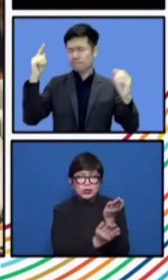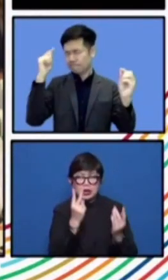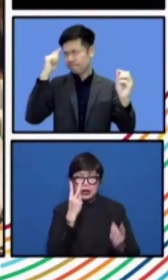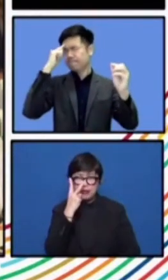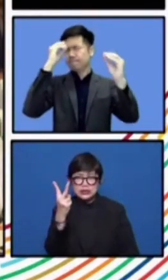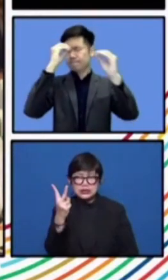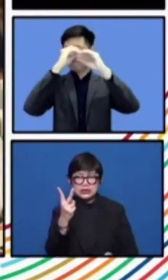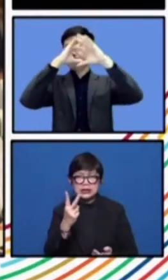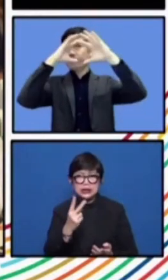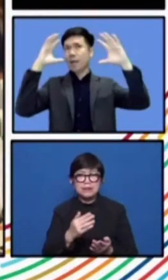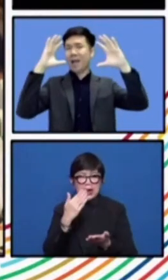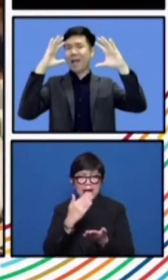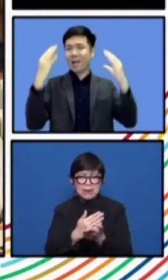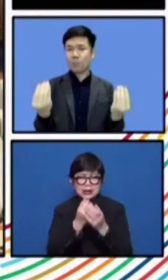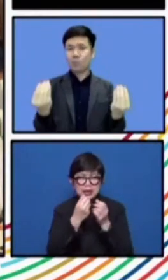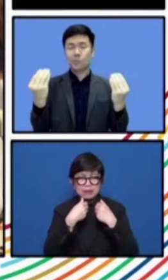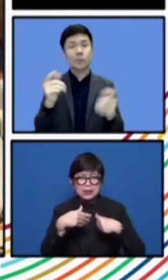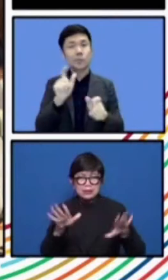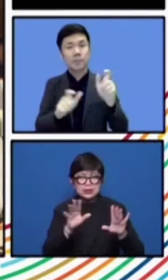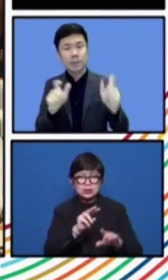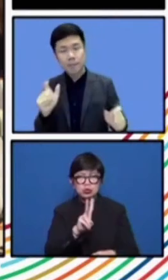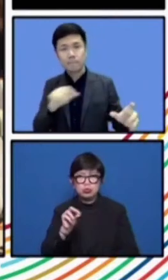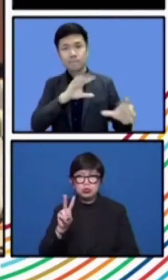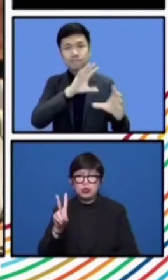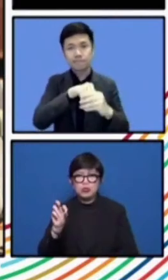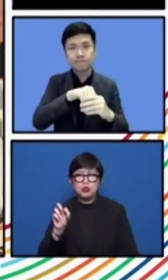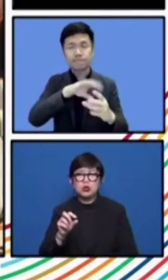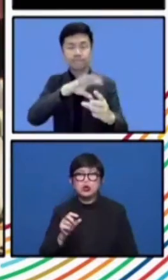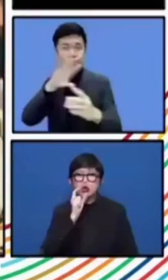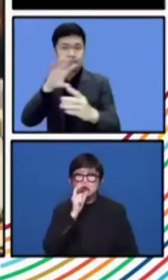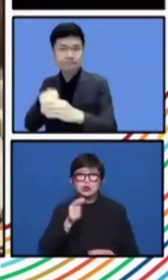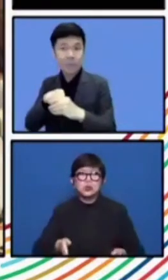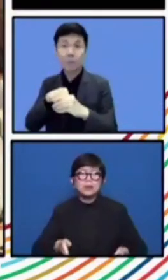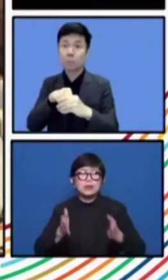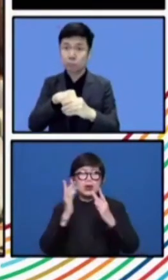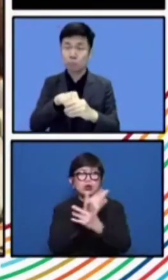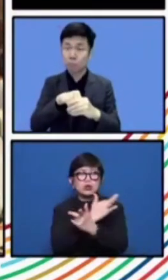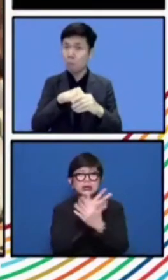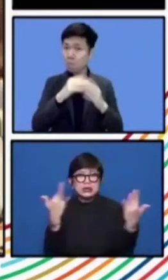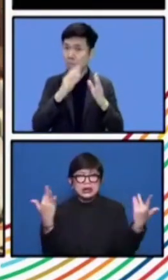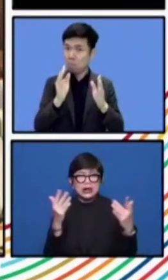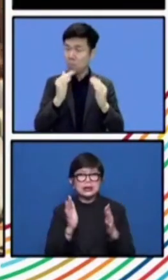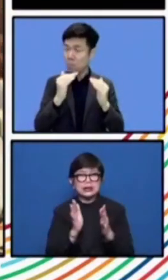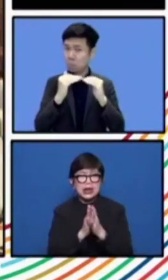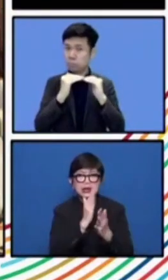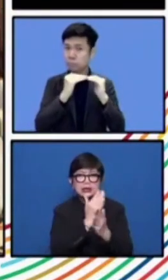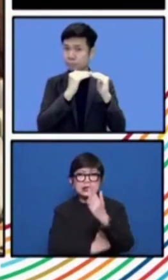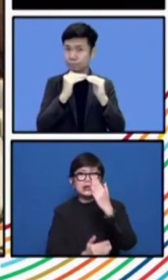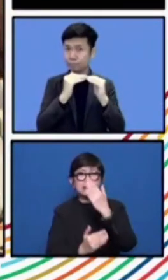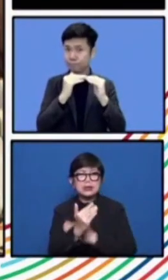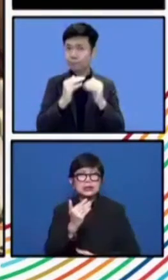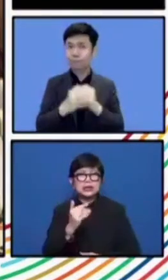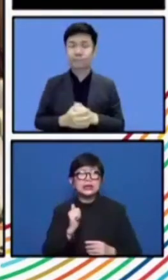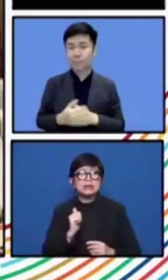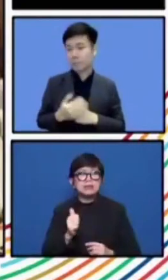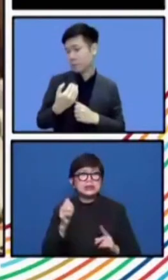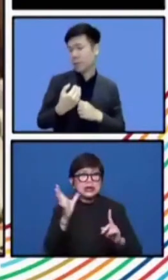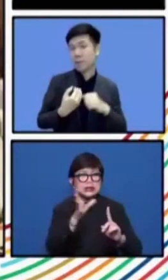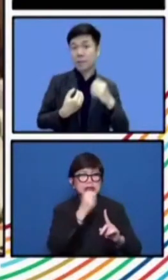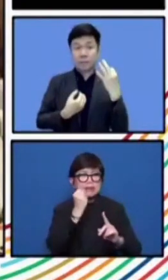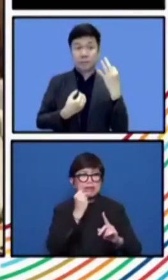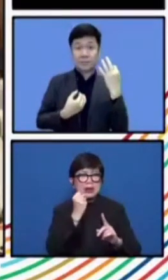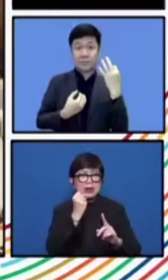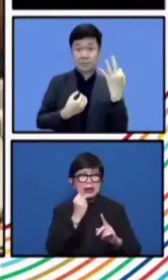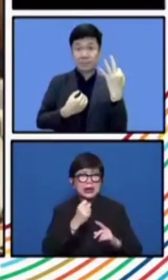persons with disabilities can realize their potential as equal citizens was announced on 3rd of December